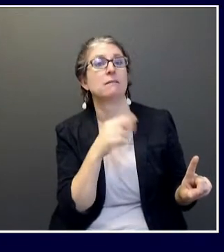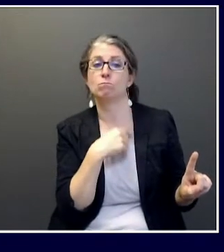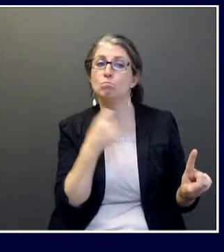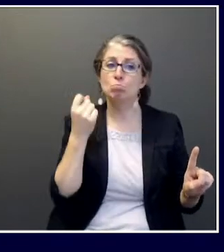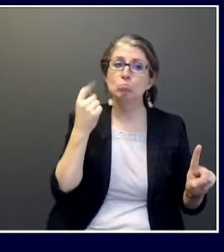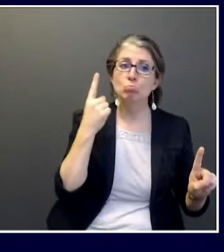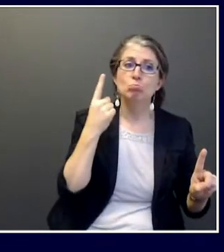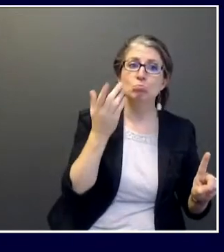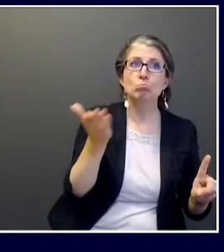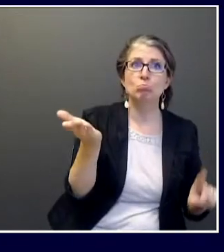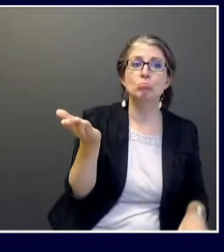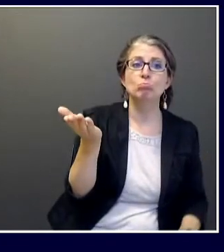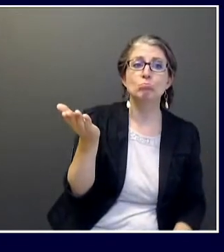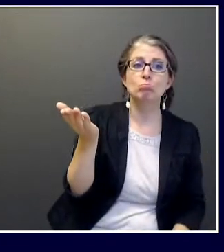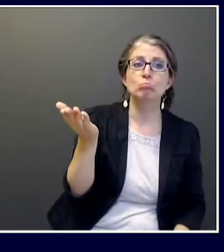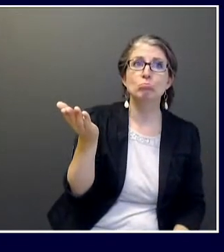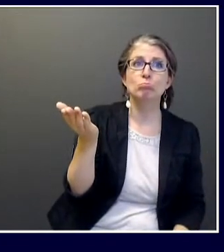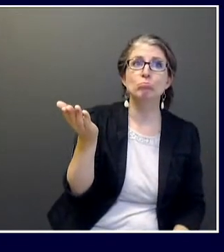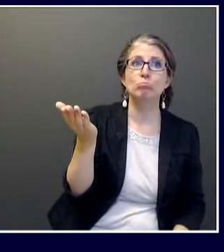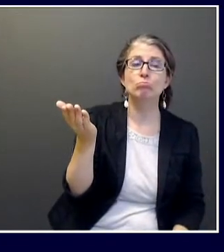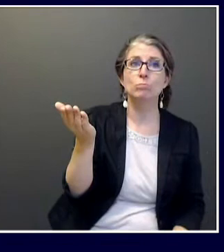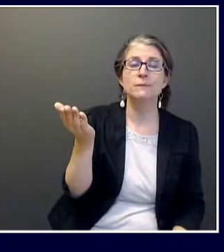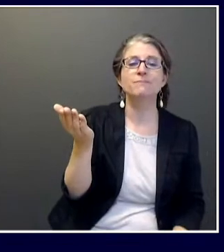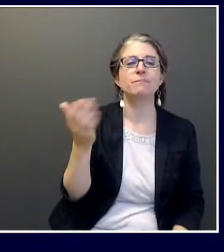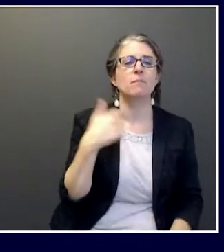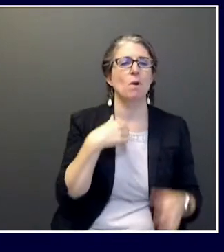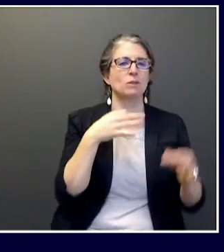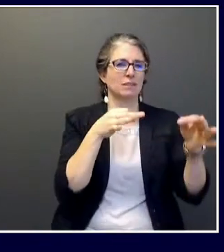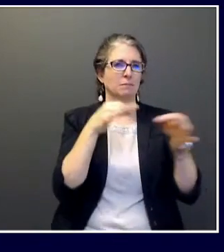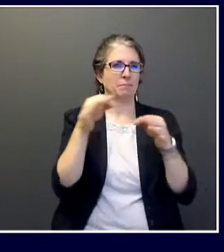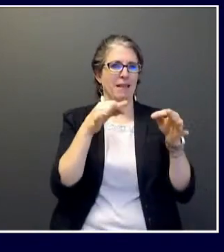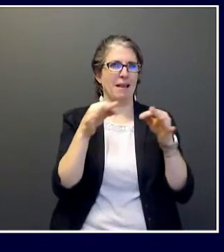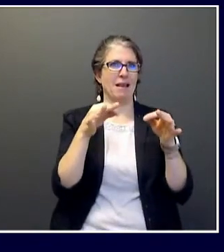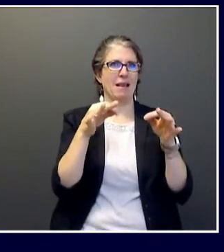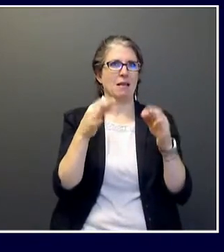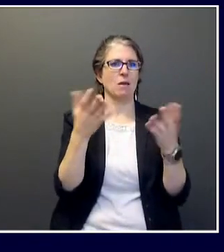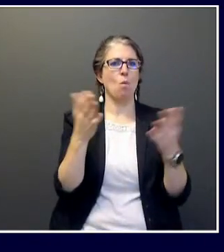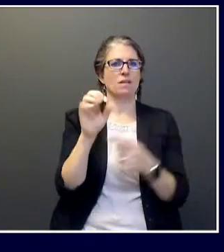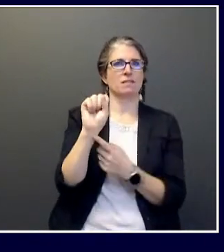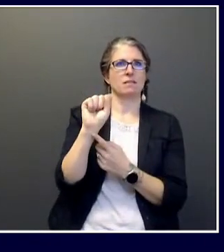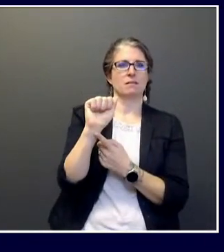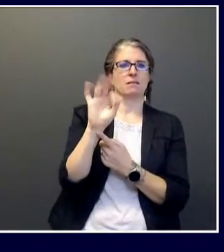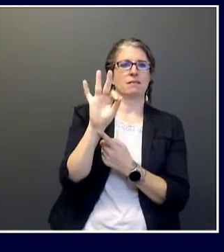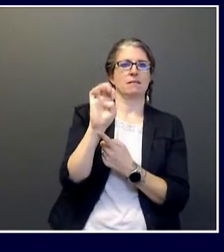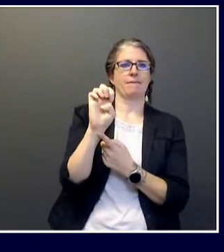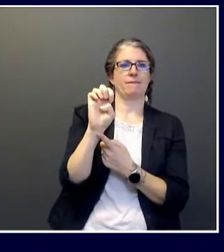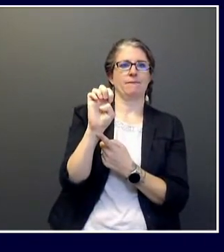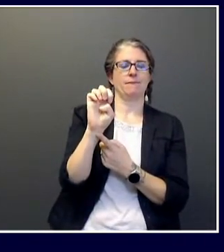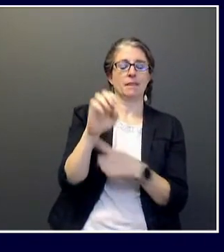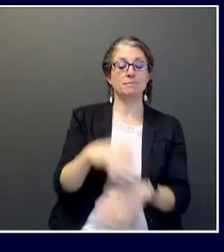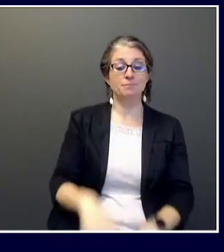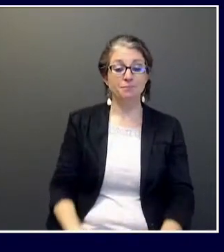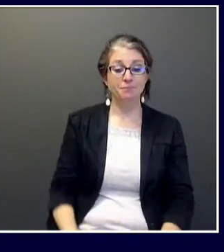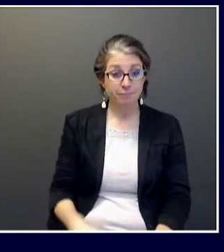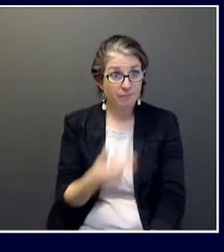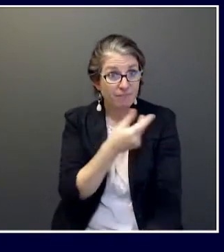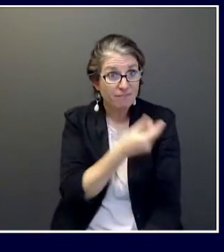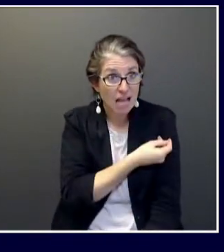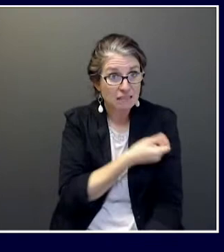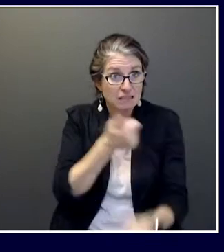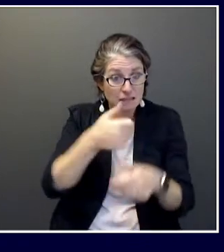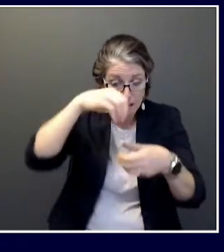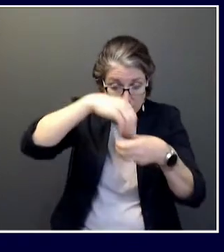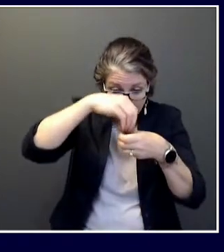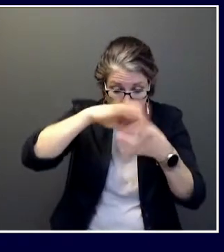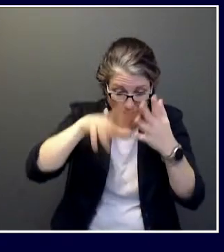with the safety of the vaccine. And that's what the FDA and the CDC will be vetting and kicking the tires on really hard to make